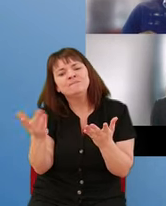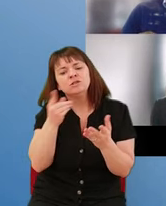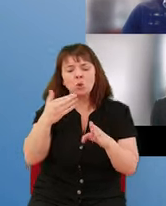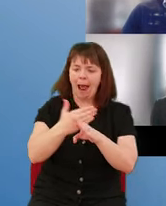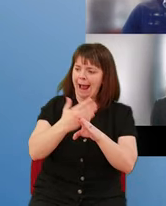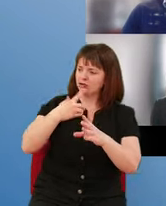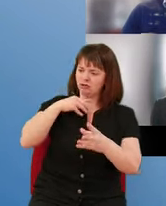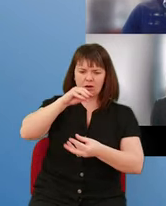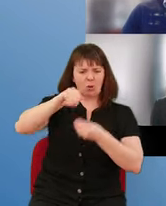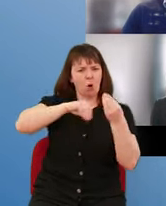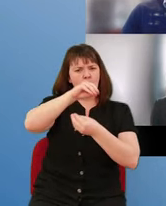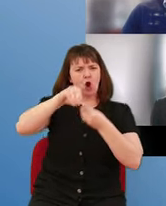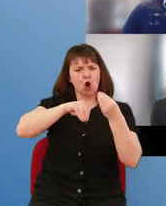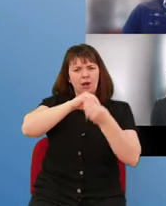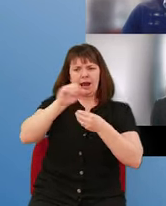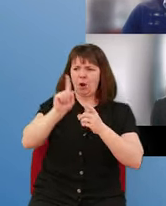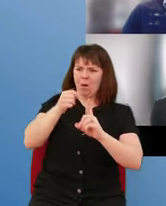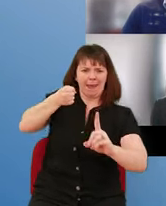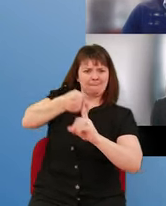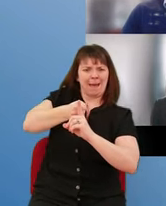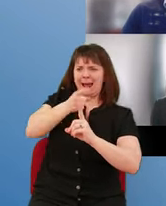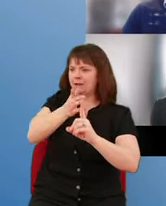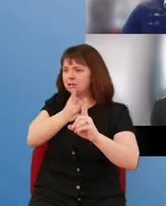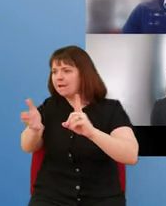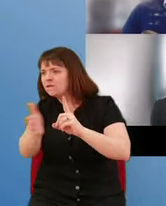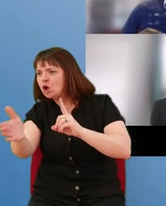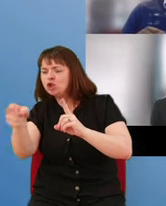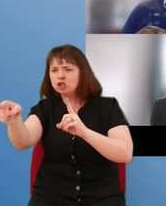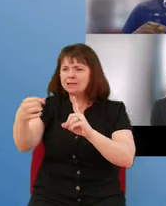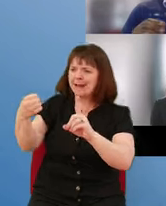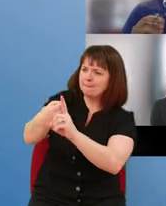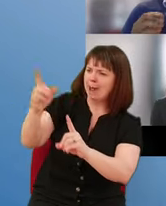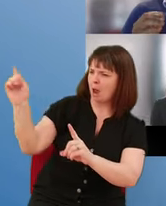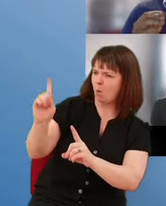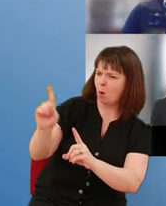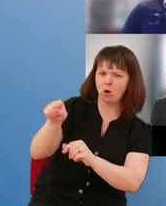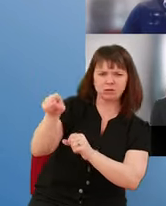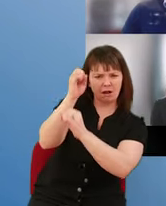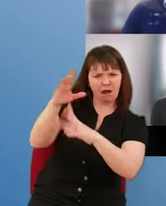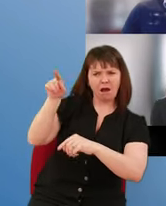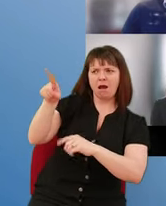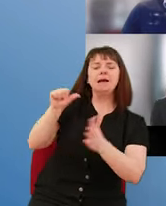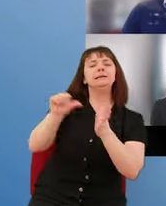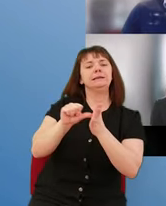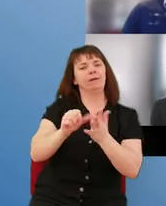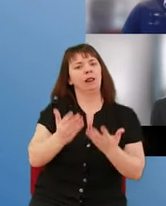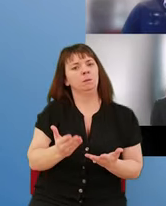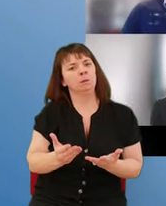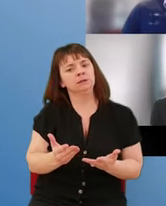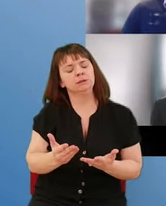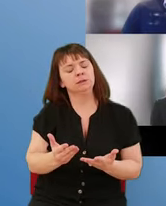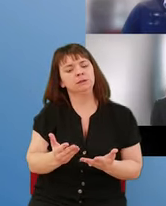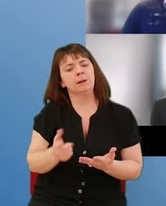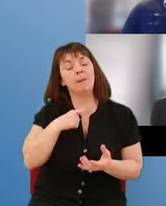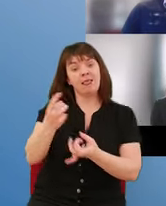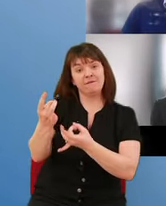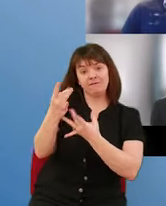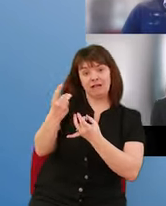I know, and the feedback I've received from one of the practices, is we're hoping that we will land our